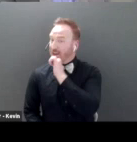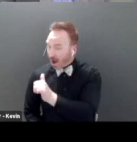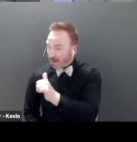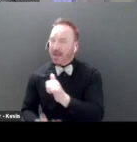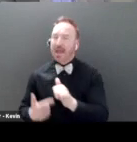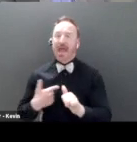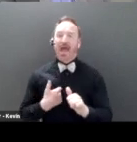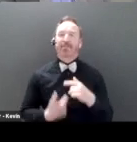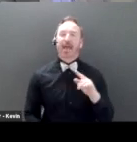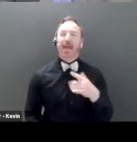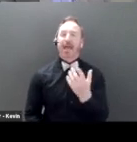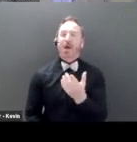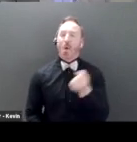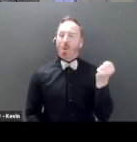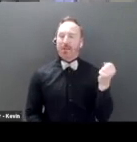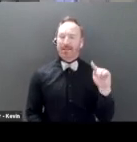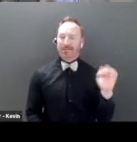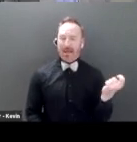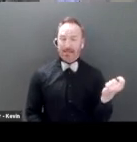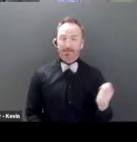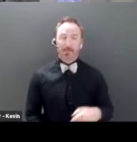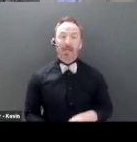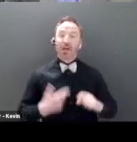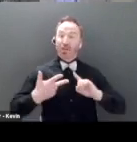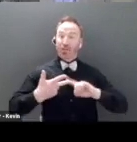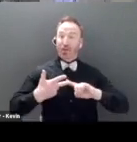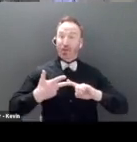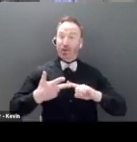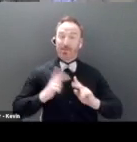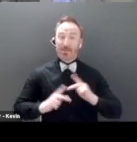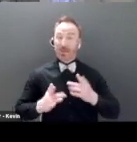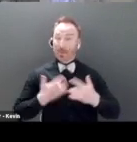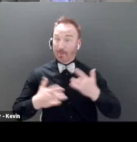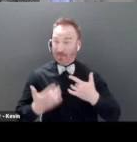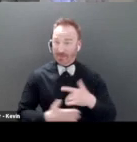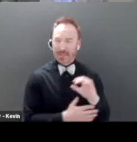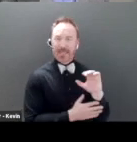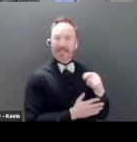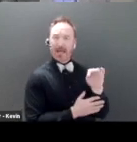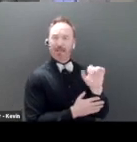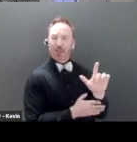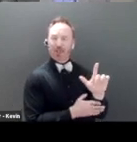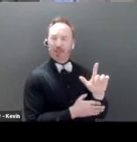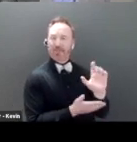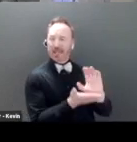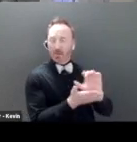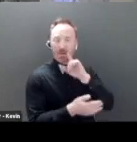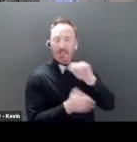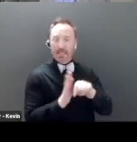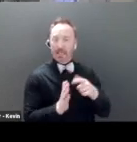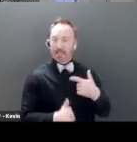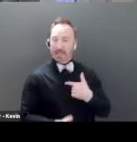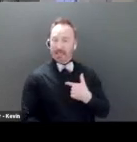Finally, and this is the one where most people get excited, there's a capital dividend, and it exists. In Canada, the personal tax rate on a capital dividend